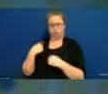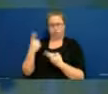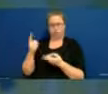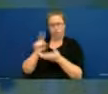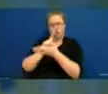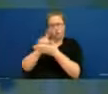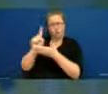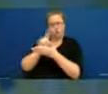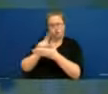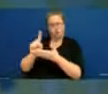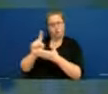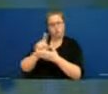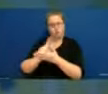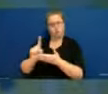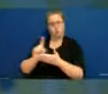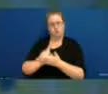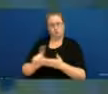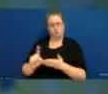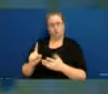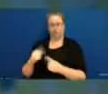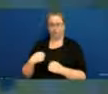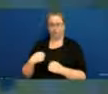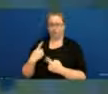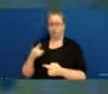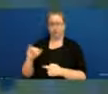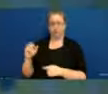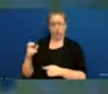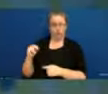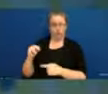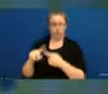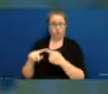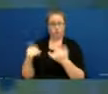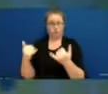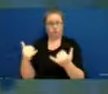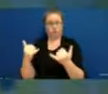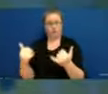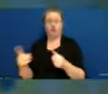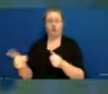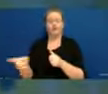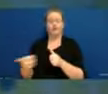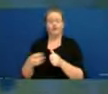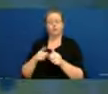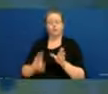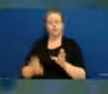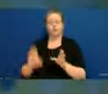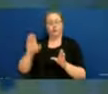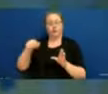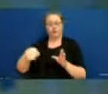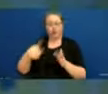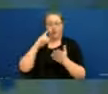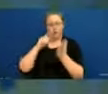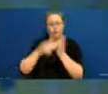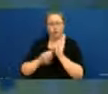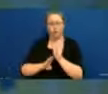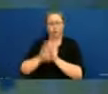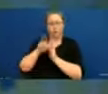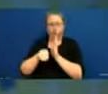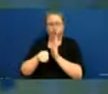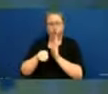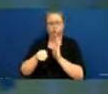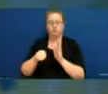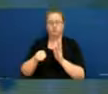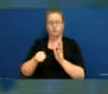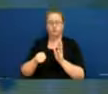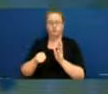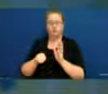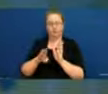cases by week since January. And our first wave, if you will, of this pandemic, as you can see, we